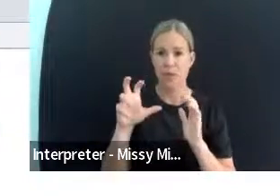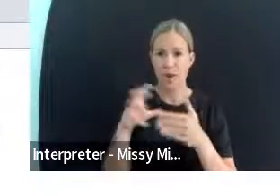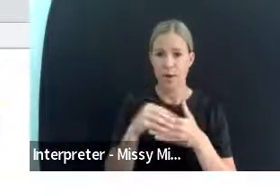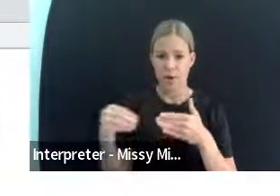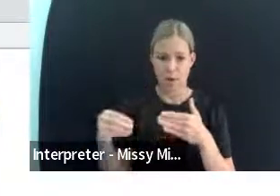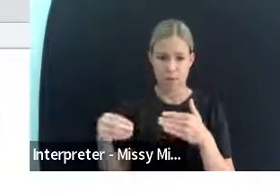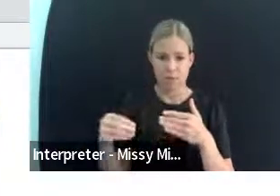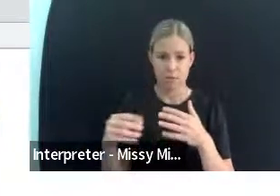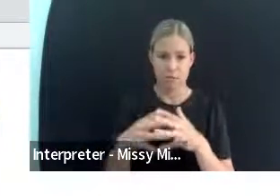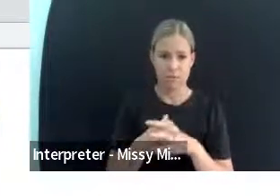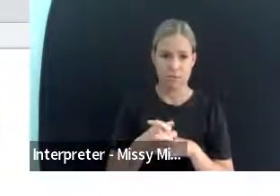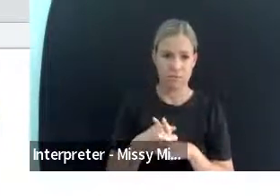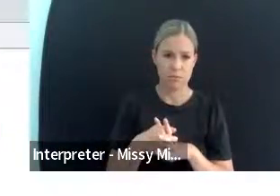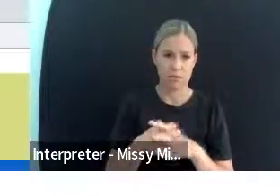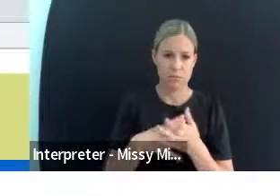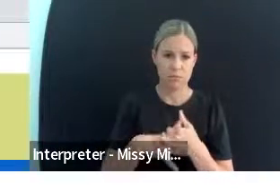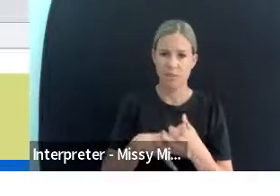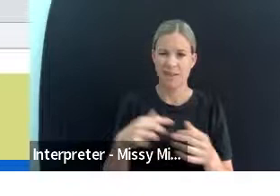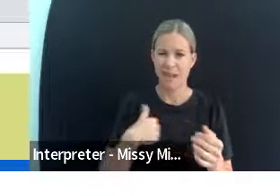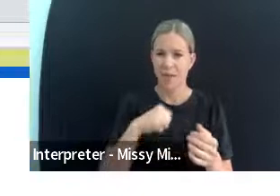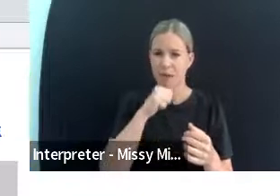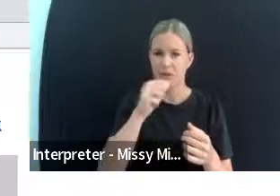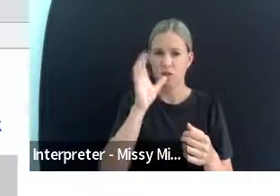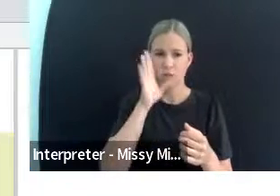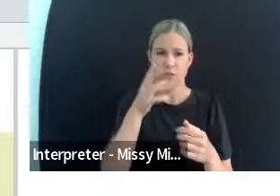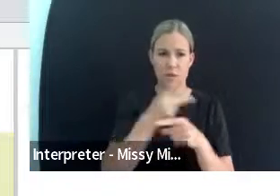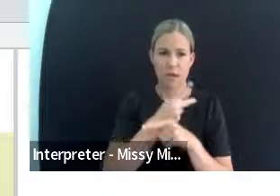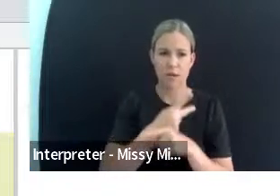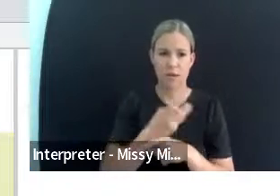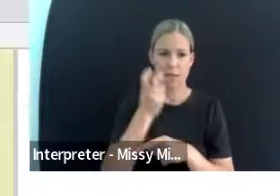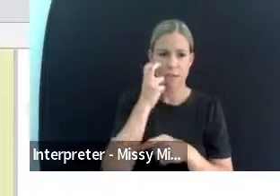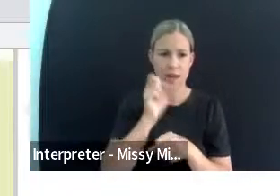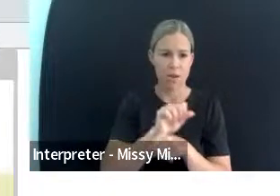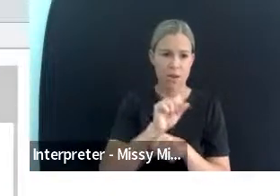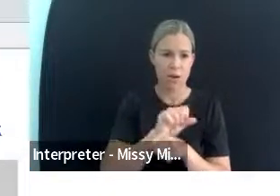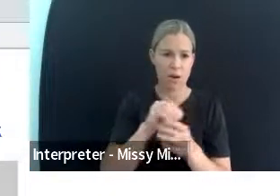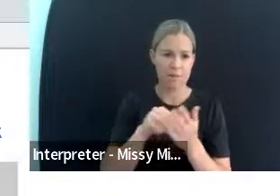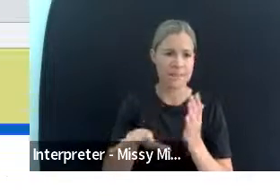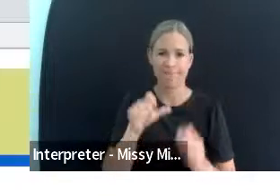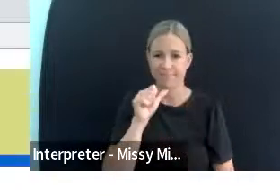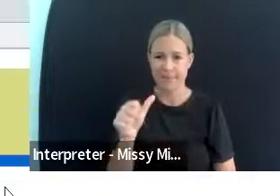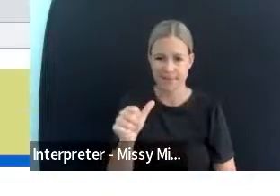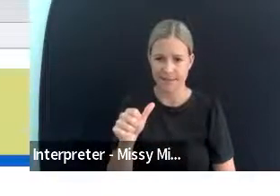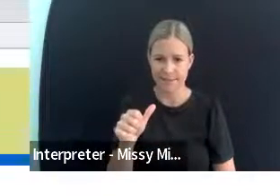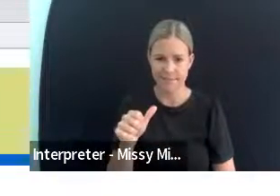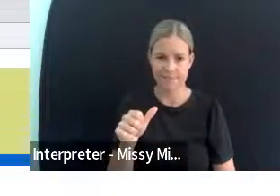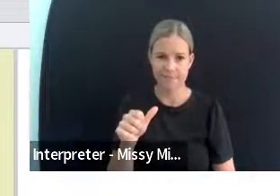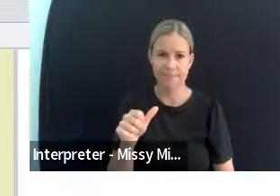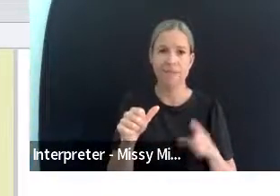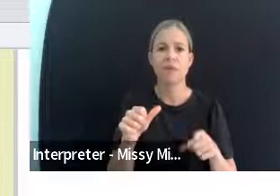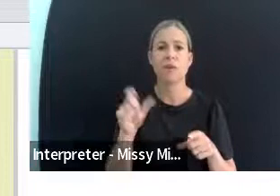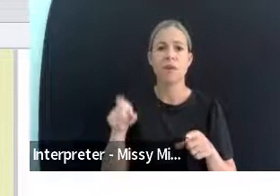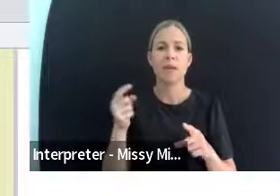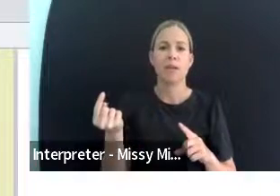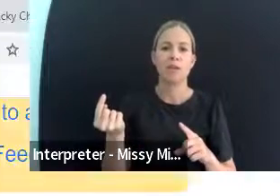And I'm not sure if it will calculate the blind work expenses, but let's take a look. No, it didn't. So what we would need to do to go back,